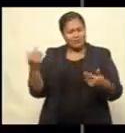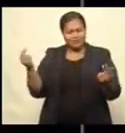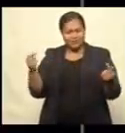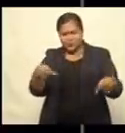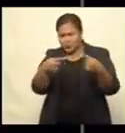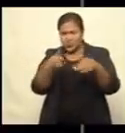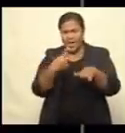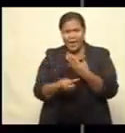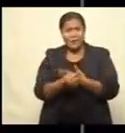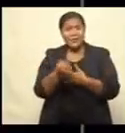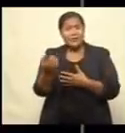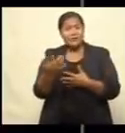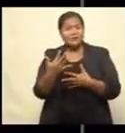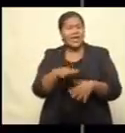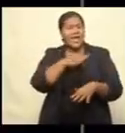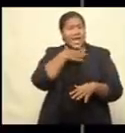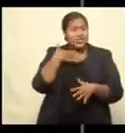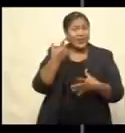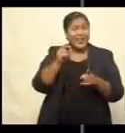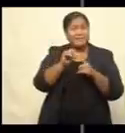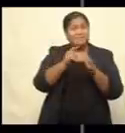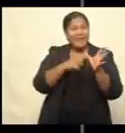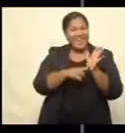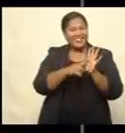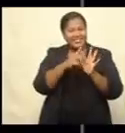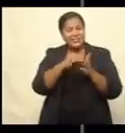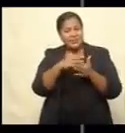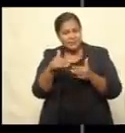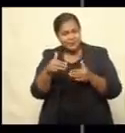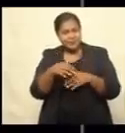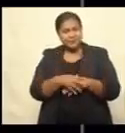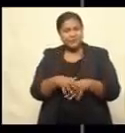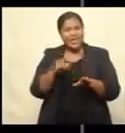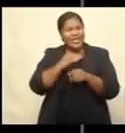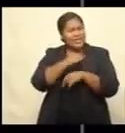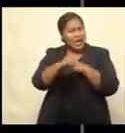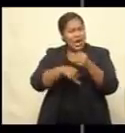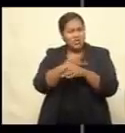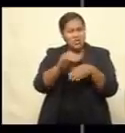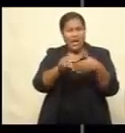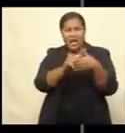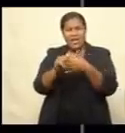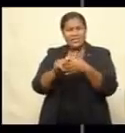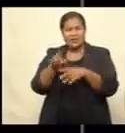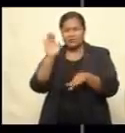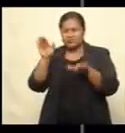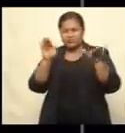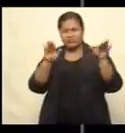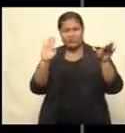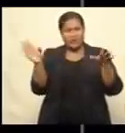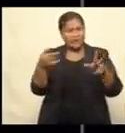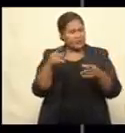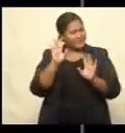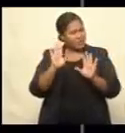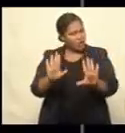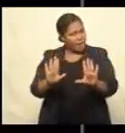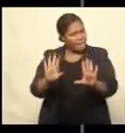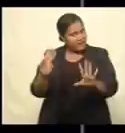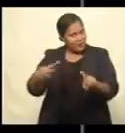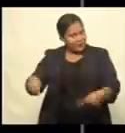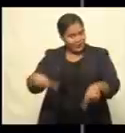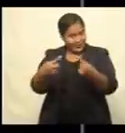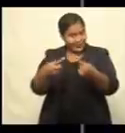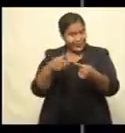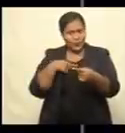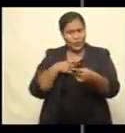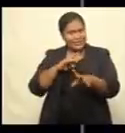continue to escalate between Israel and Palestinians, international leaders are calling for an immediate end to the attacks that have pummeled the